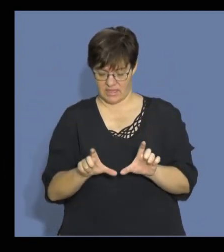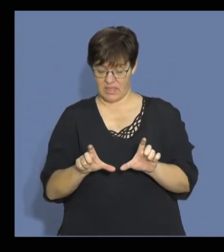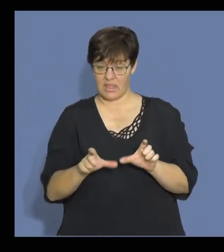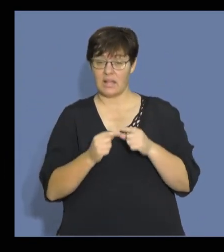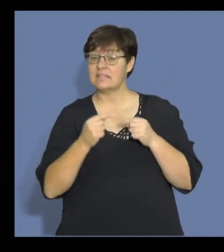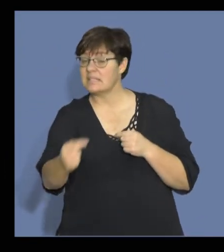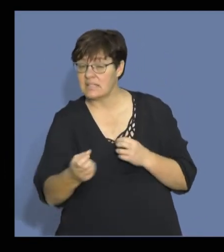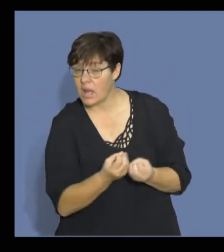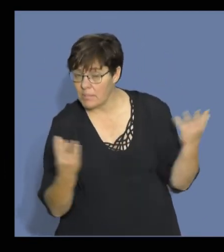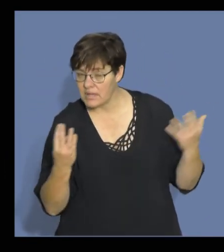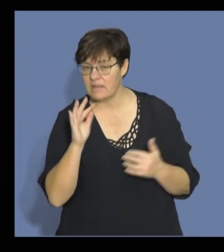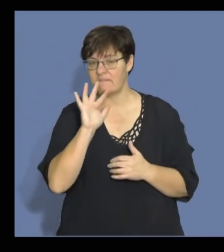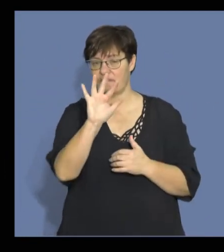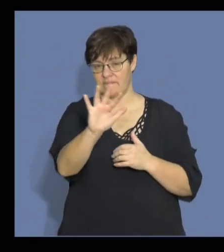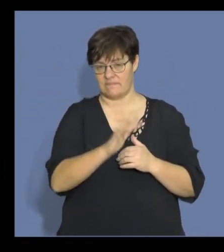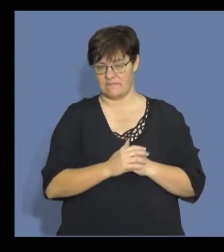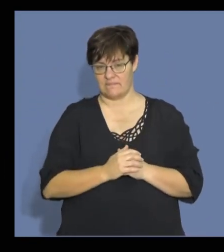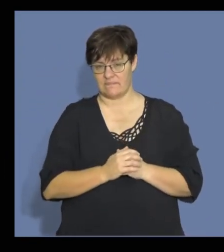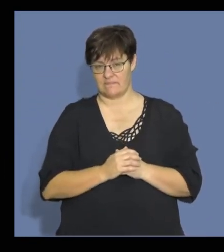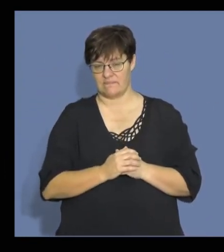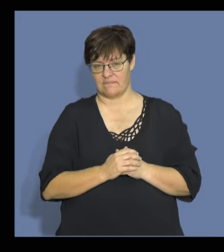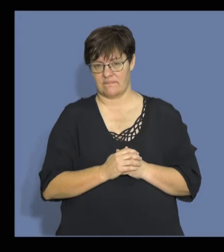a distance of 5.